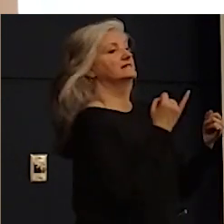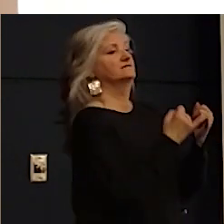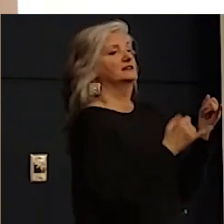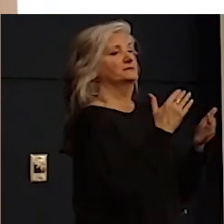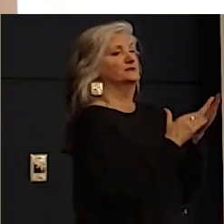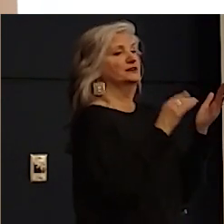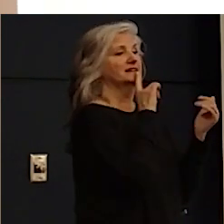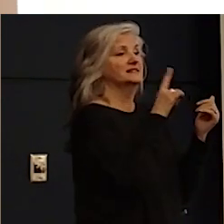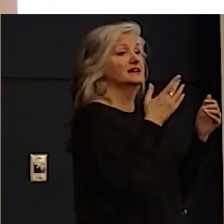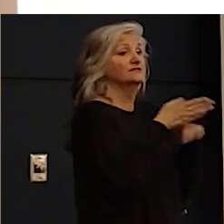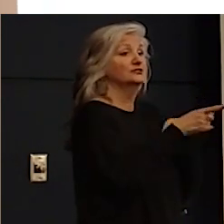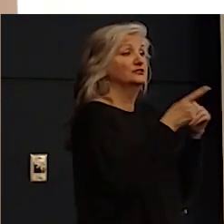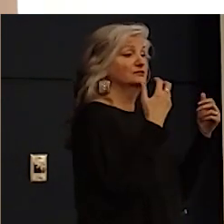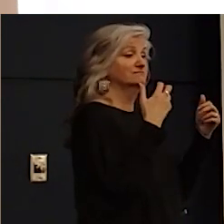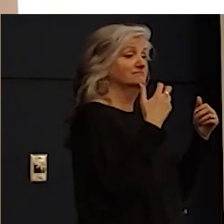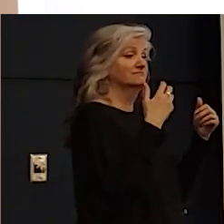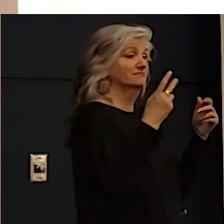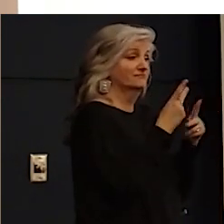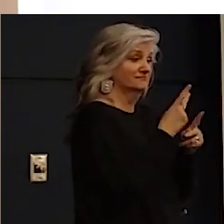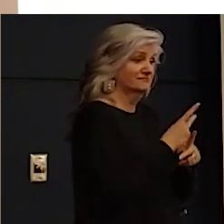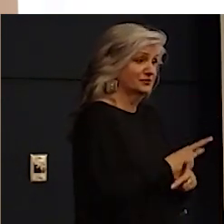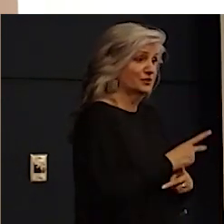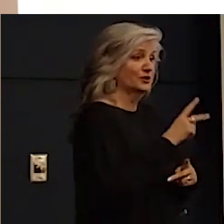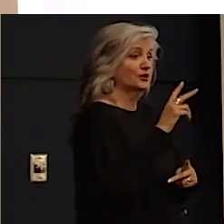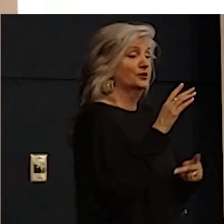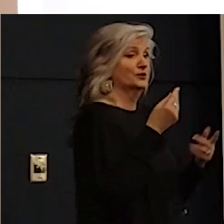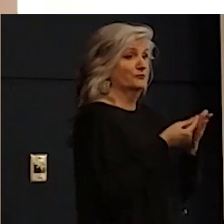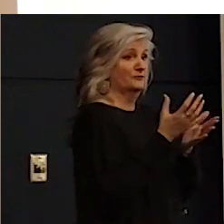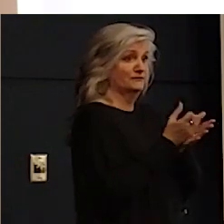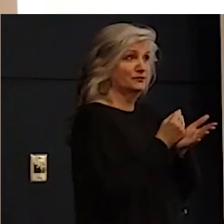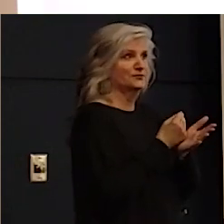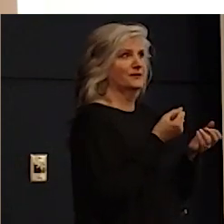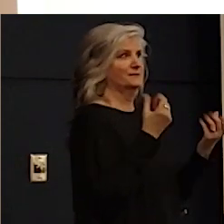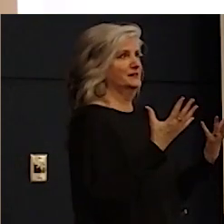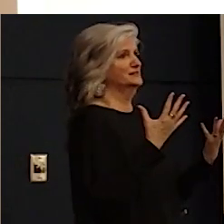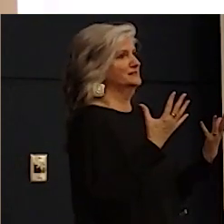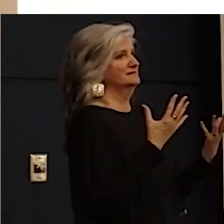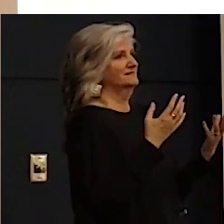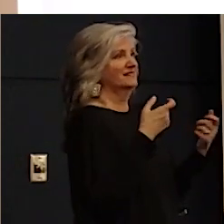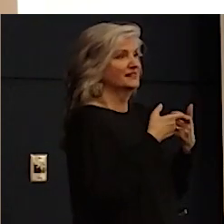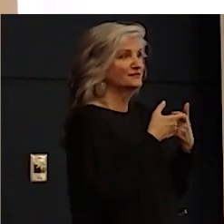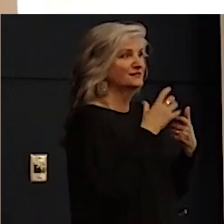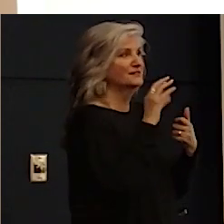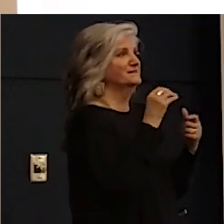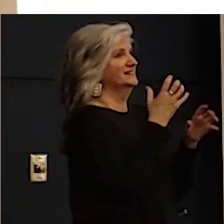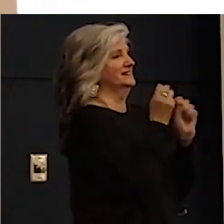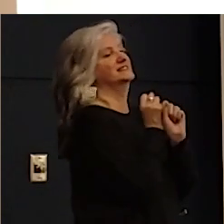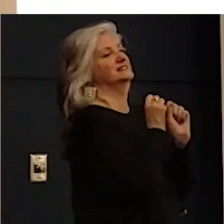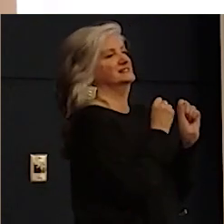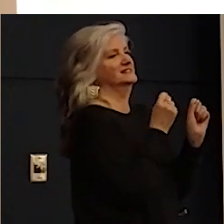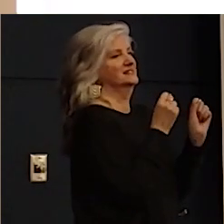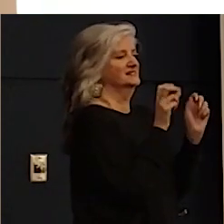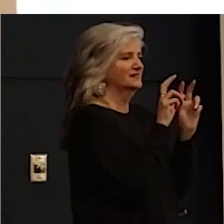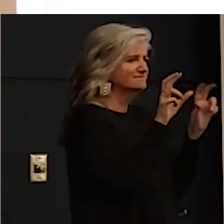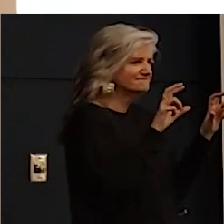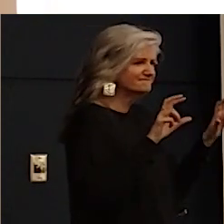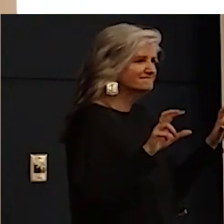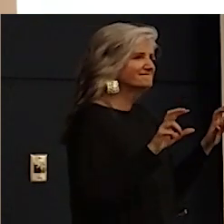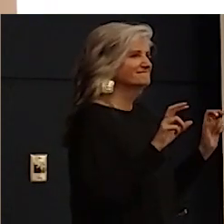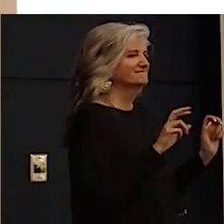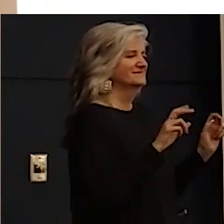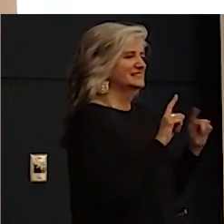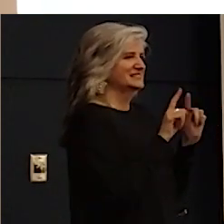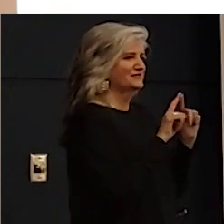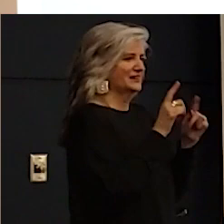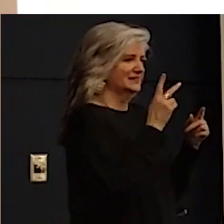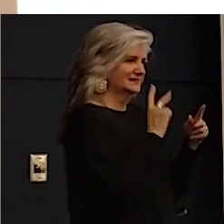is, after you figure out the revenue requirement, how much utility gets in a year, after you figure out the cost allocation, how are we splitting up those costs between different